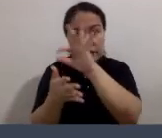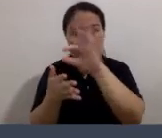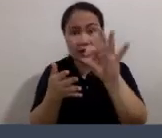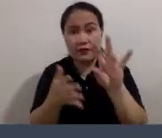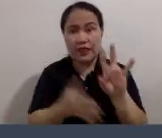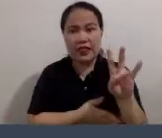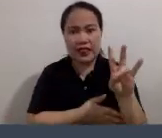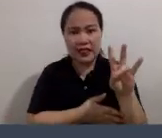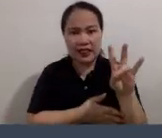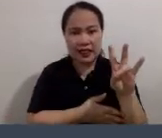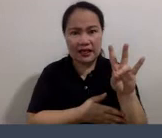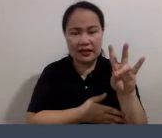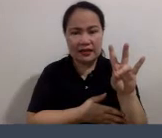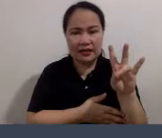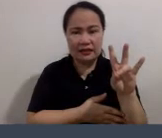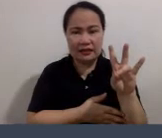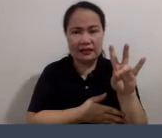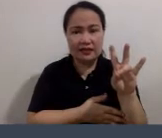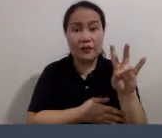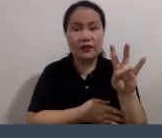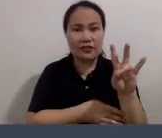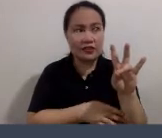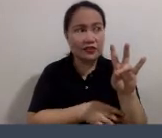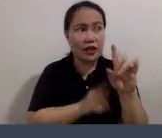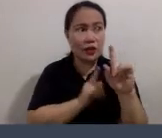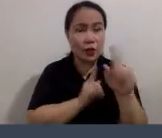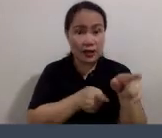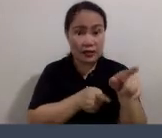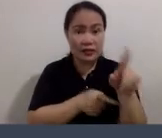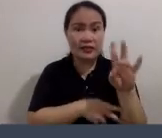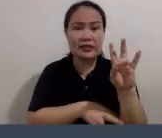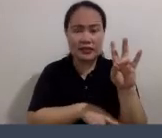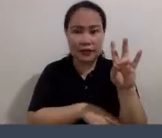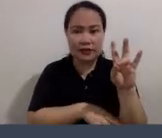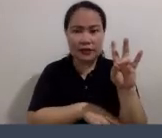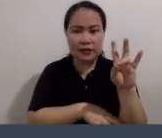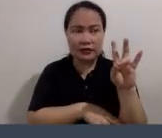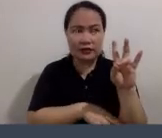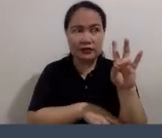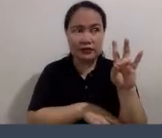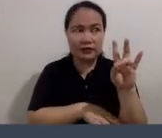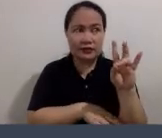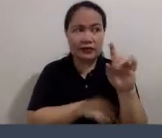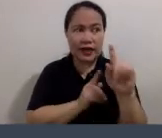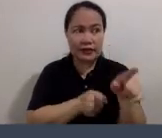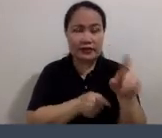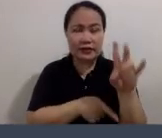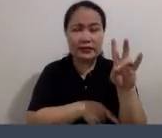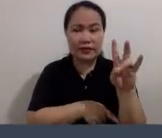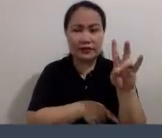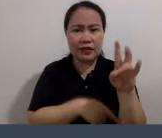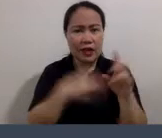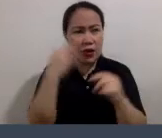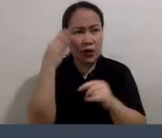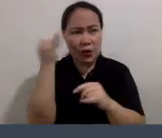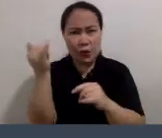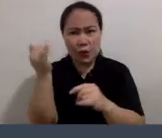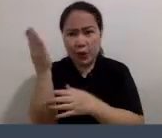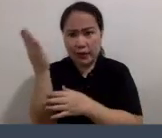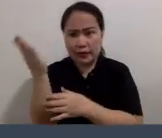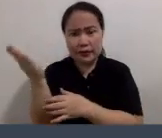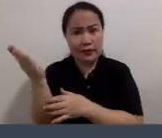4, 5, 6, and 7. Okay, so we have 7. Now, bakit